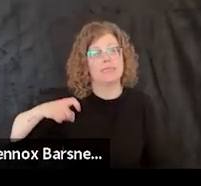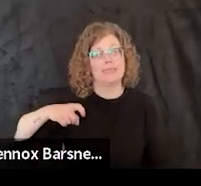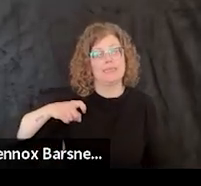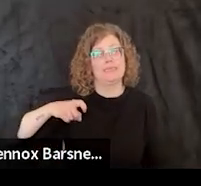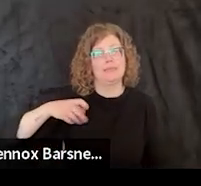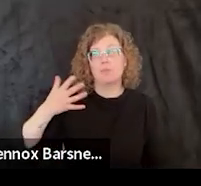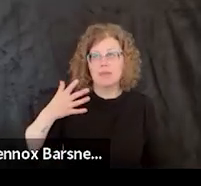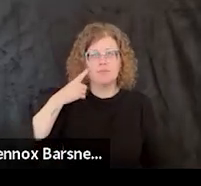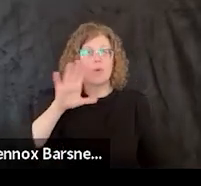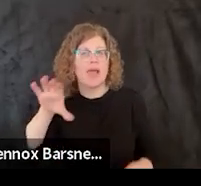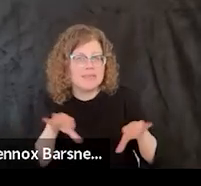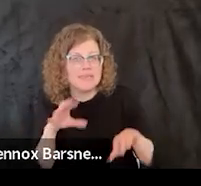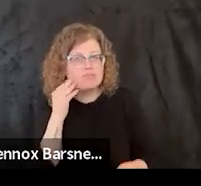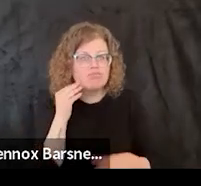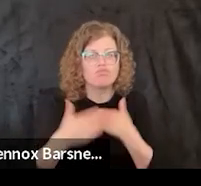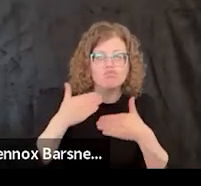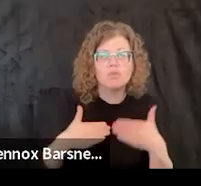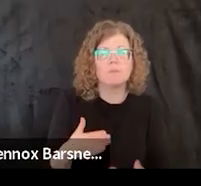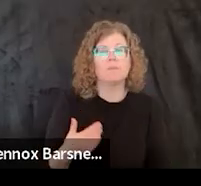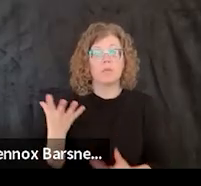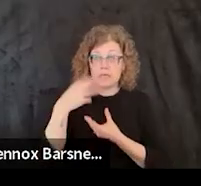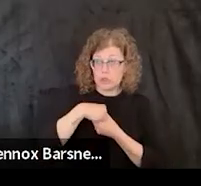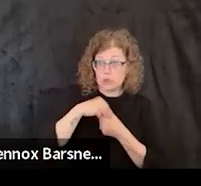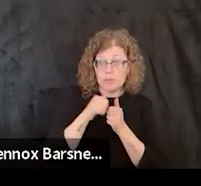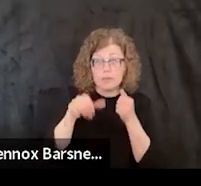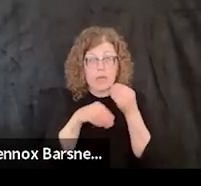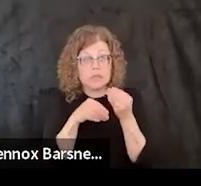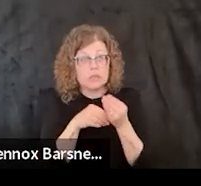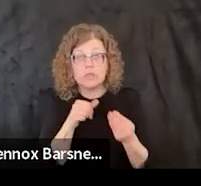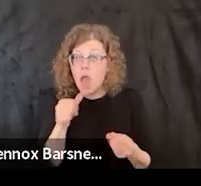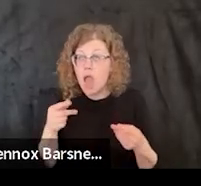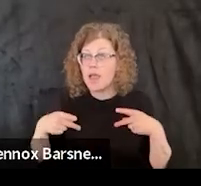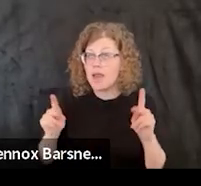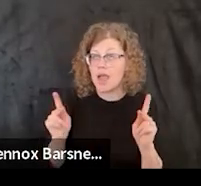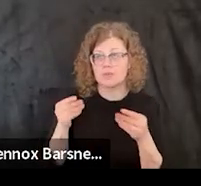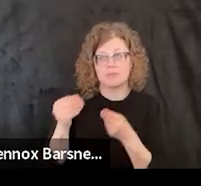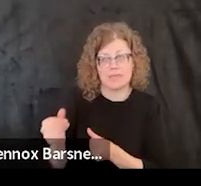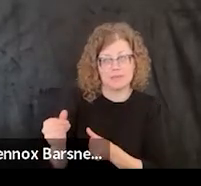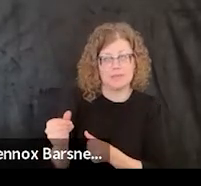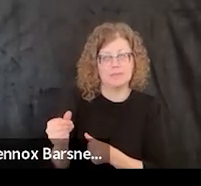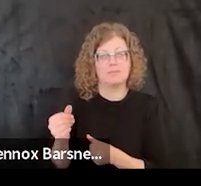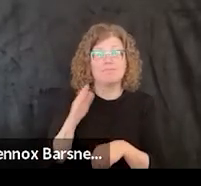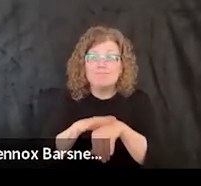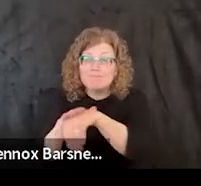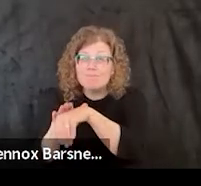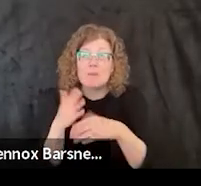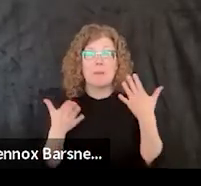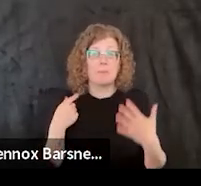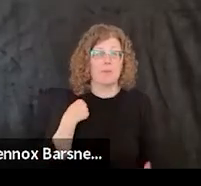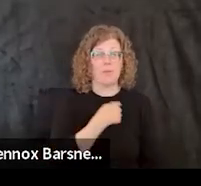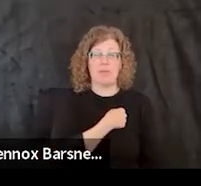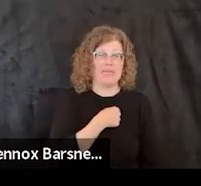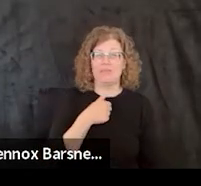you include ineligible expenses, please be aware that they may not be included or awarded funding through this